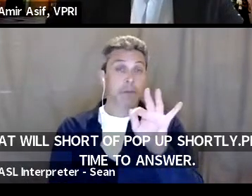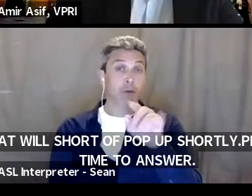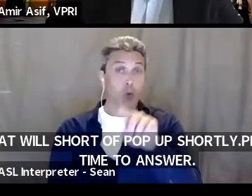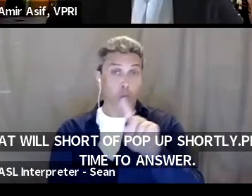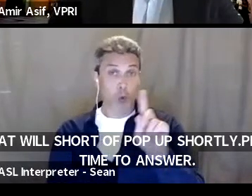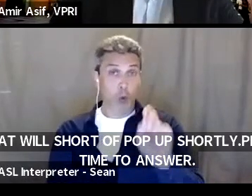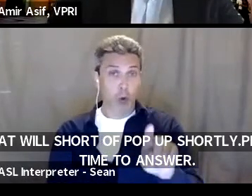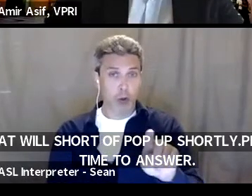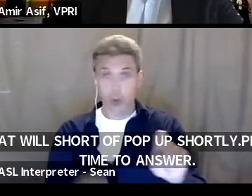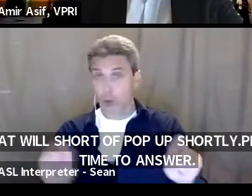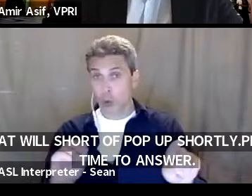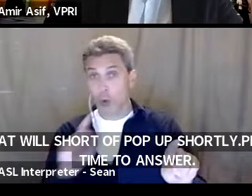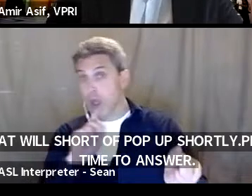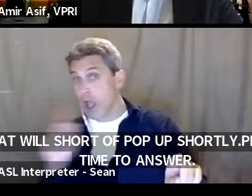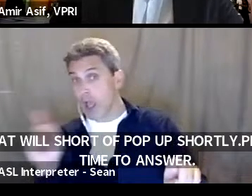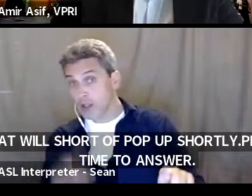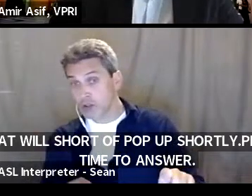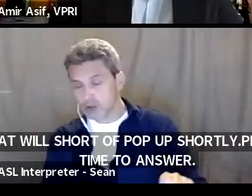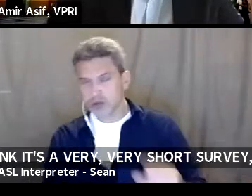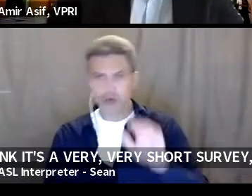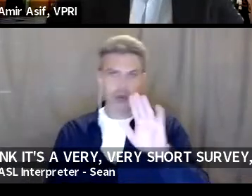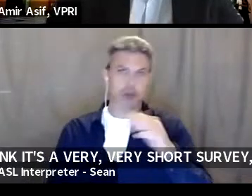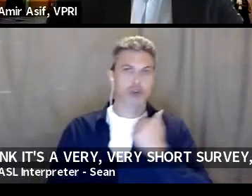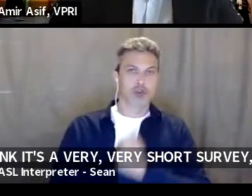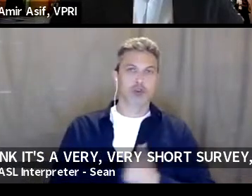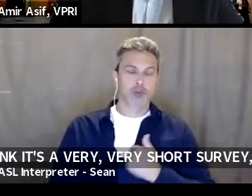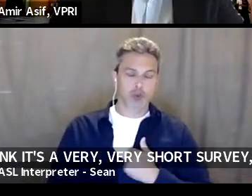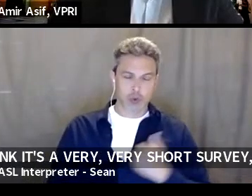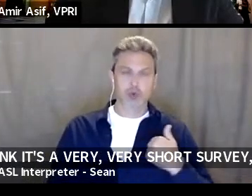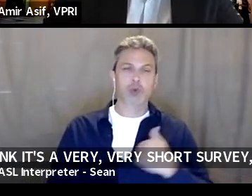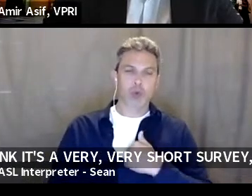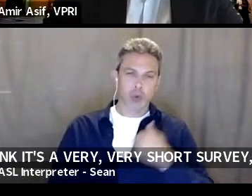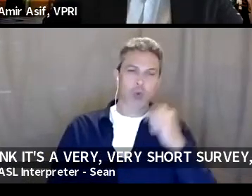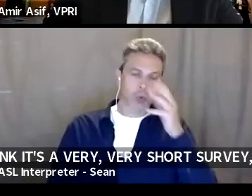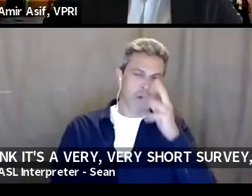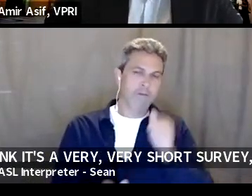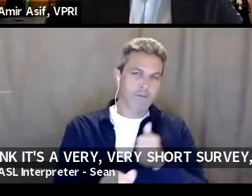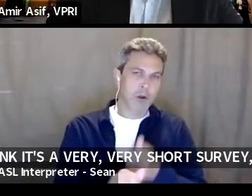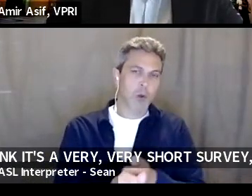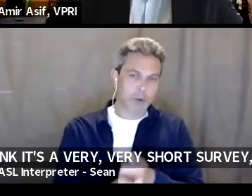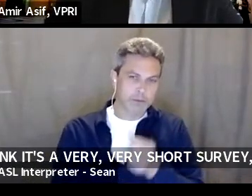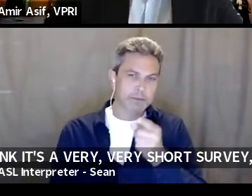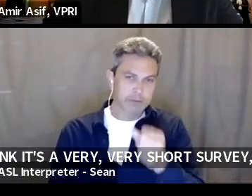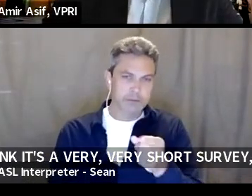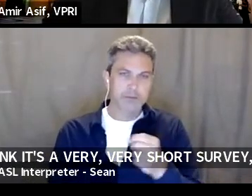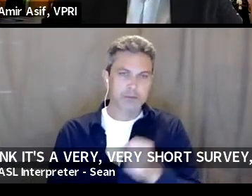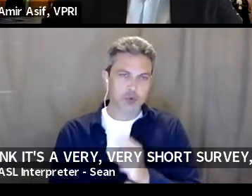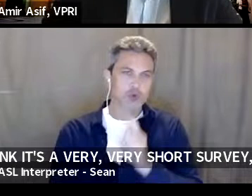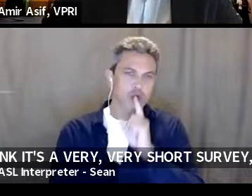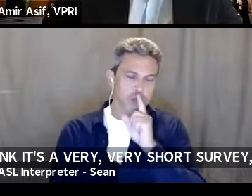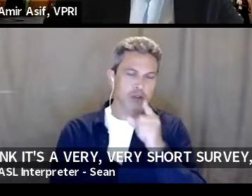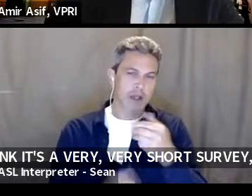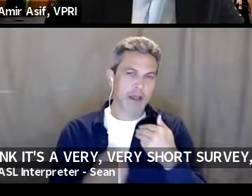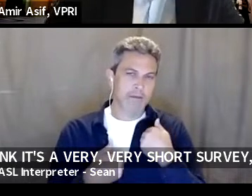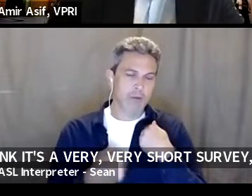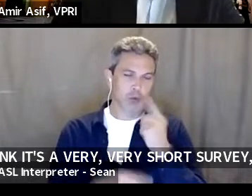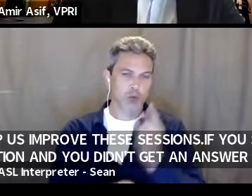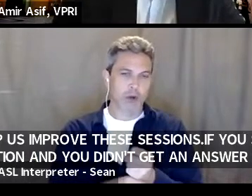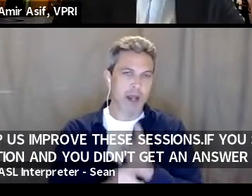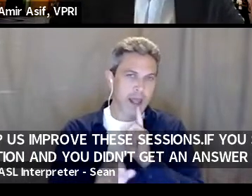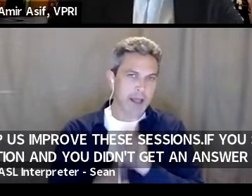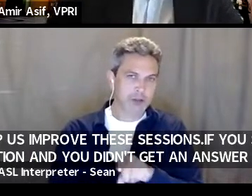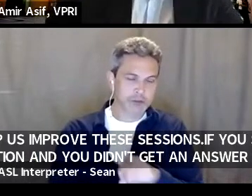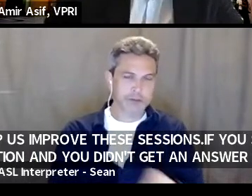it, we apologize, but we will be following up with you afterwards to make sure you do get an answer to your